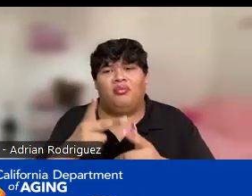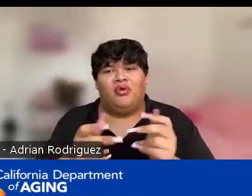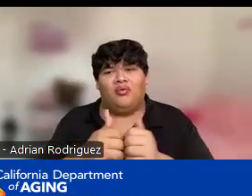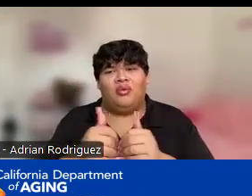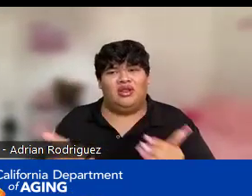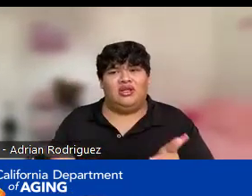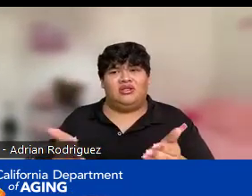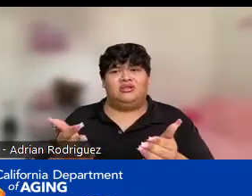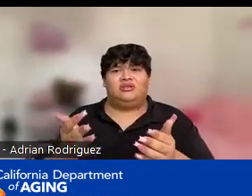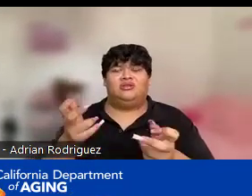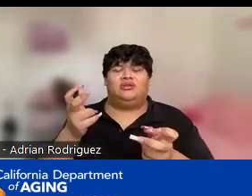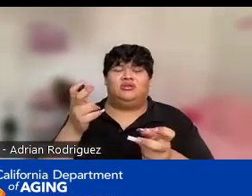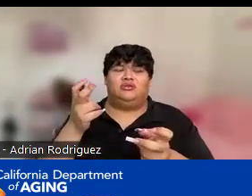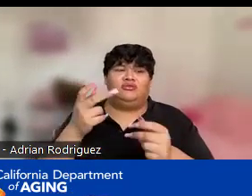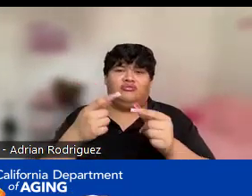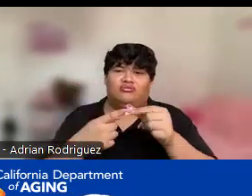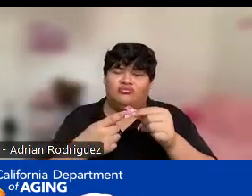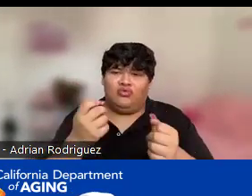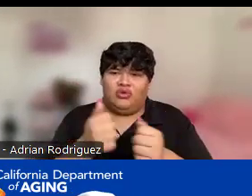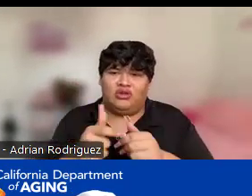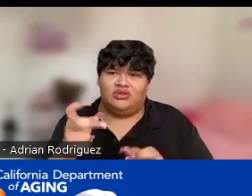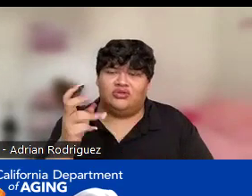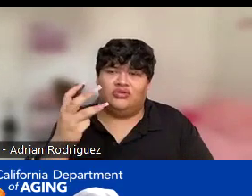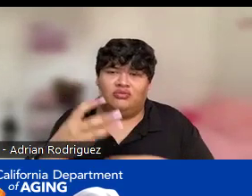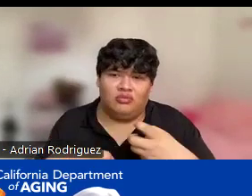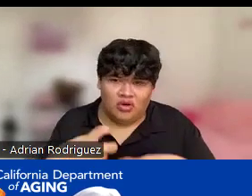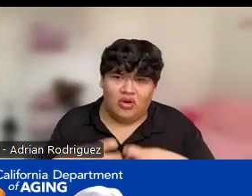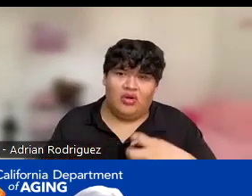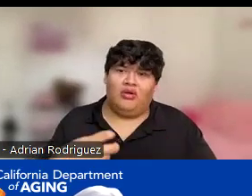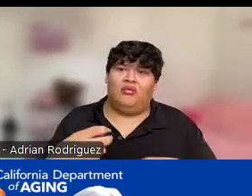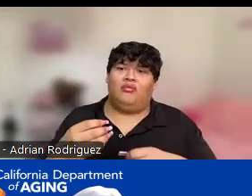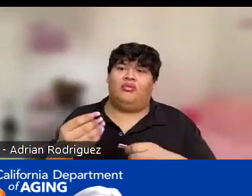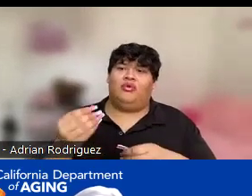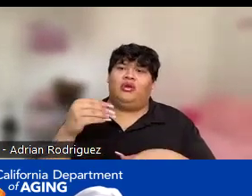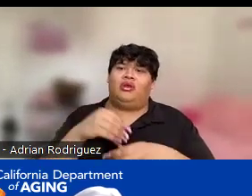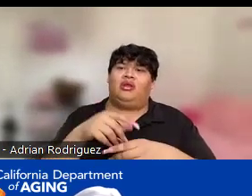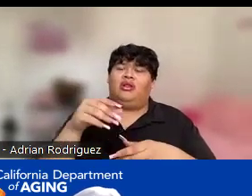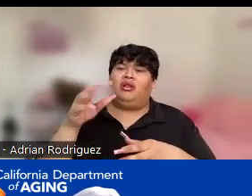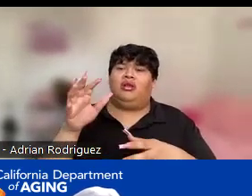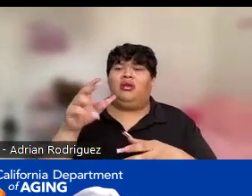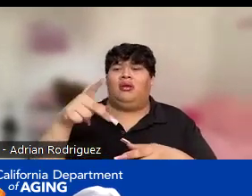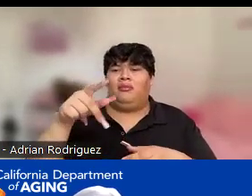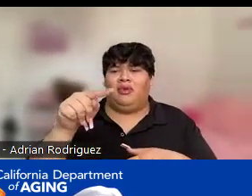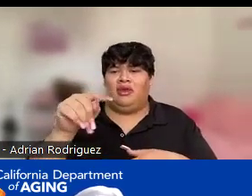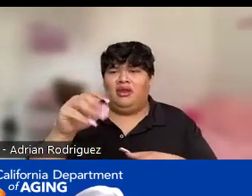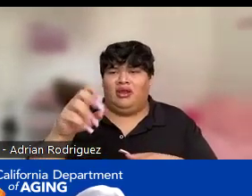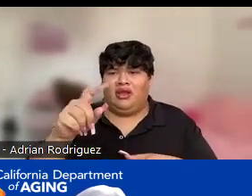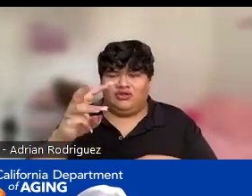the solution, and similarly in the pediatric world for ACEs, which